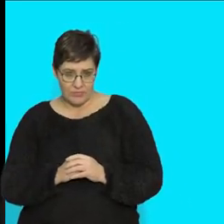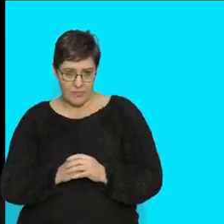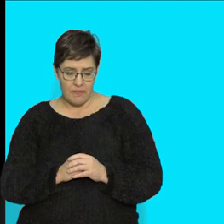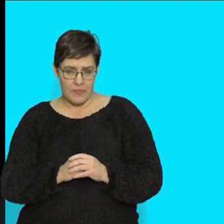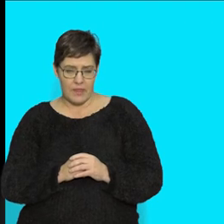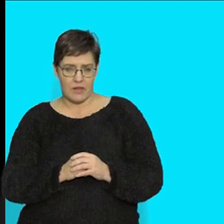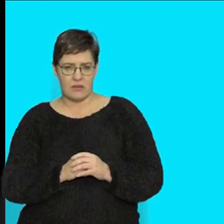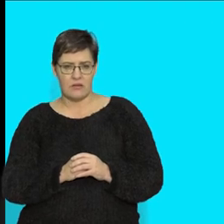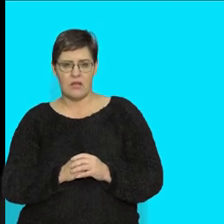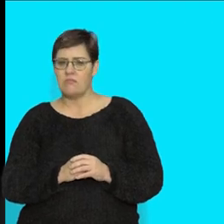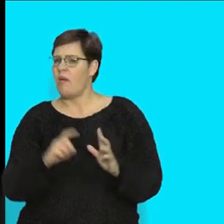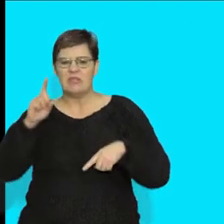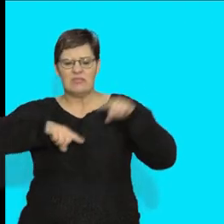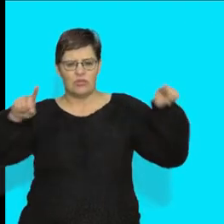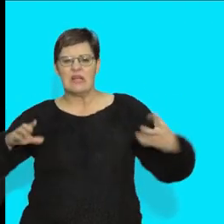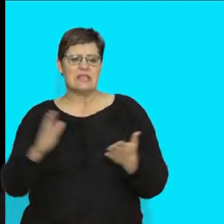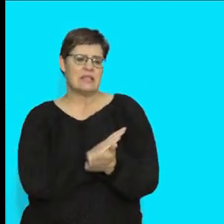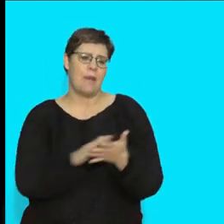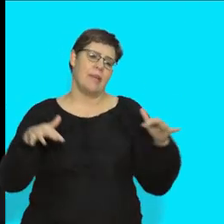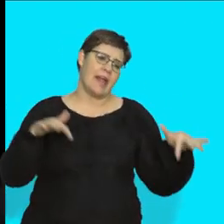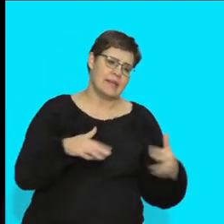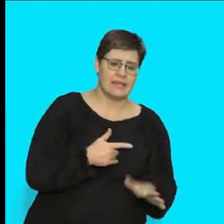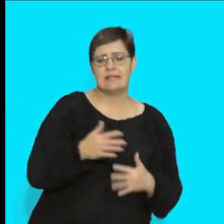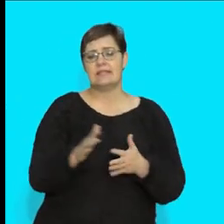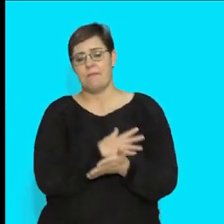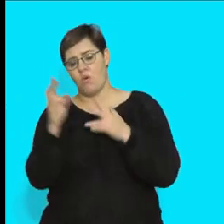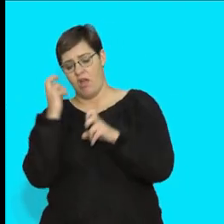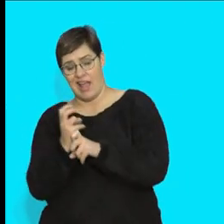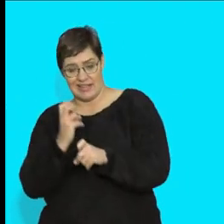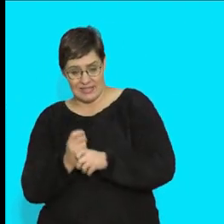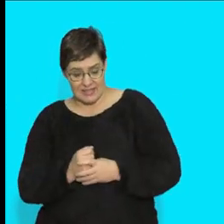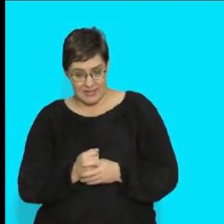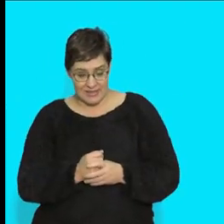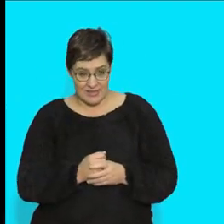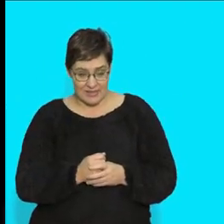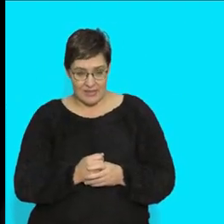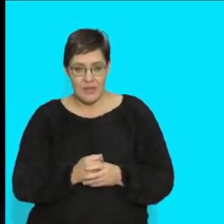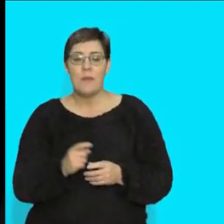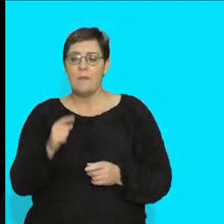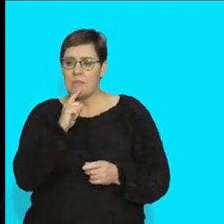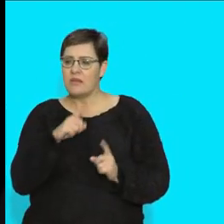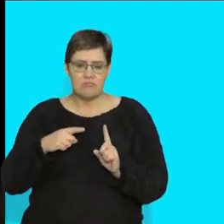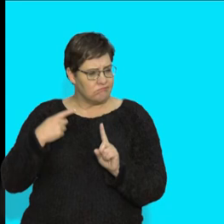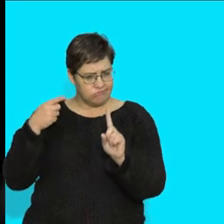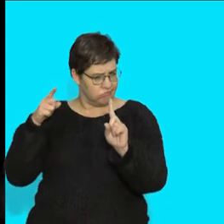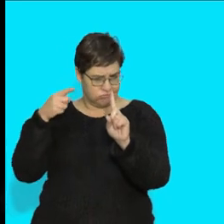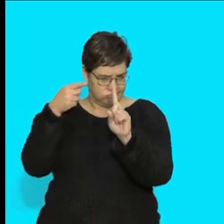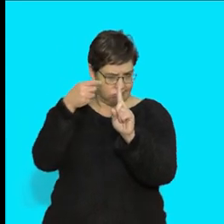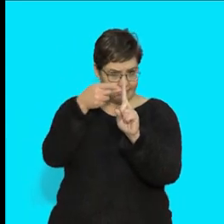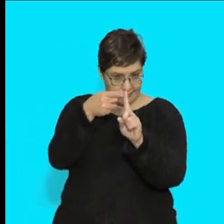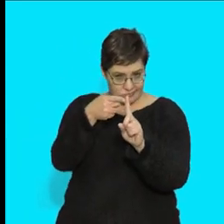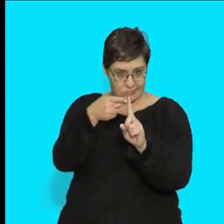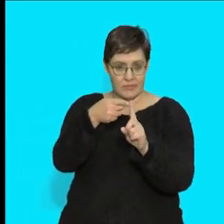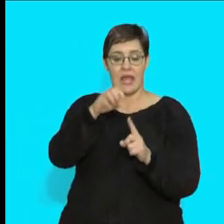same, some lazy ways, some harder. Basically what it does, it gets to this endodermis, which